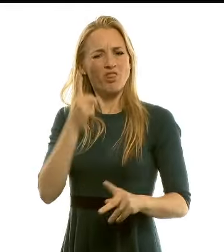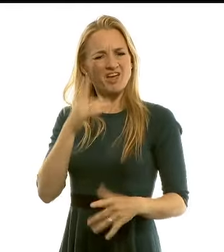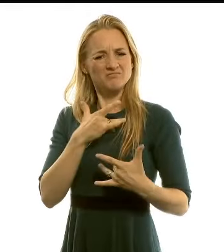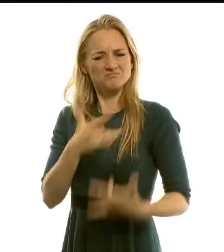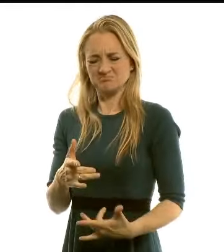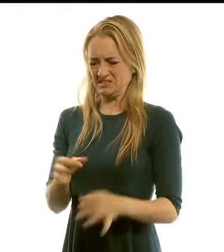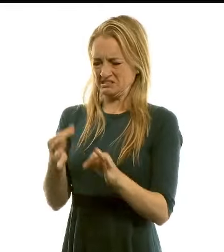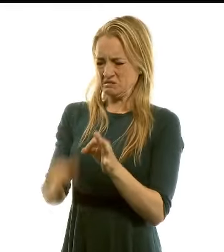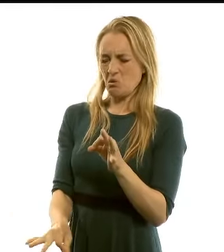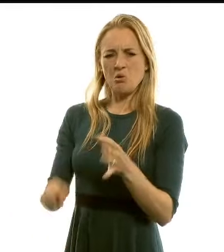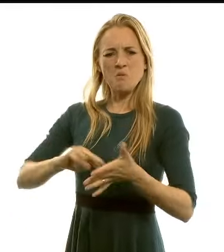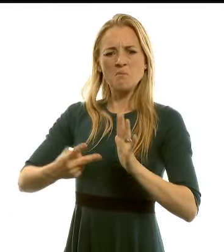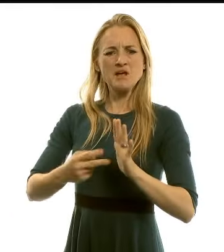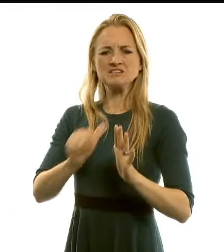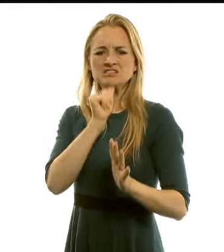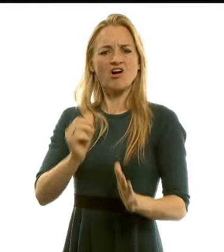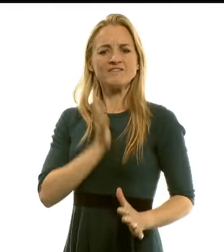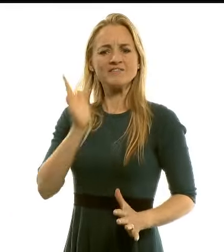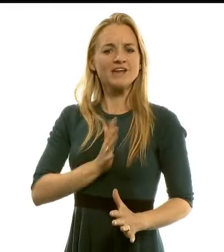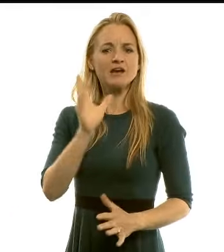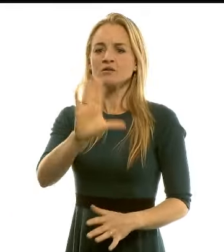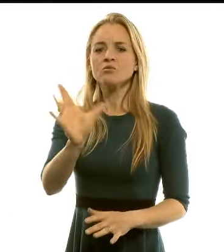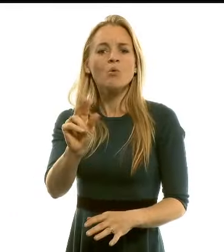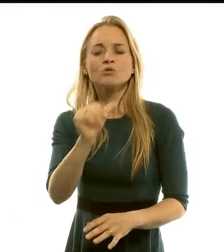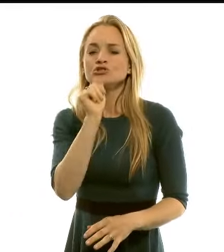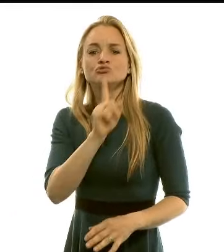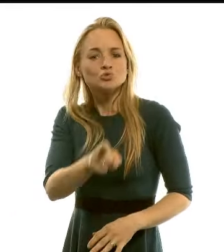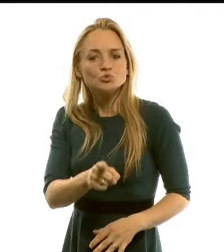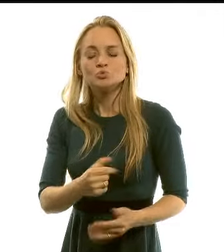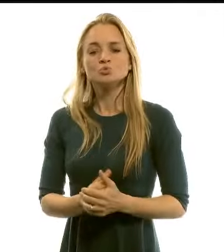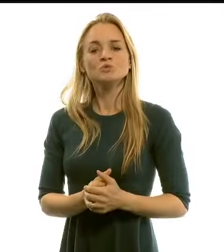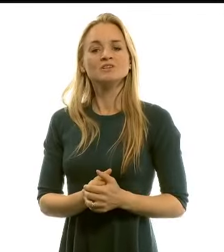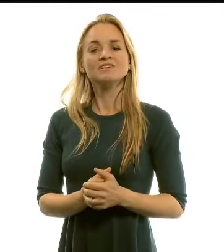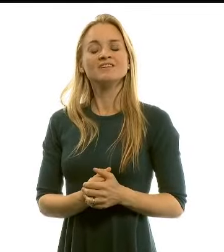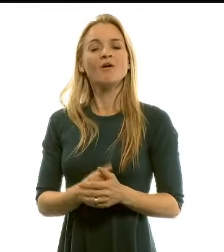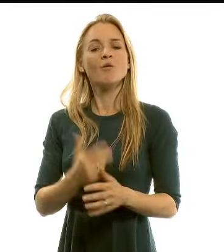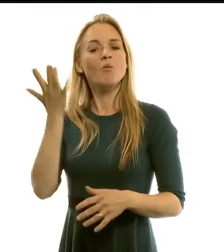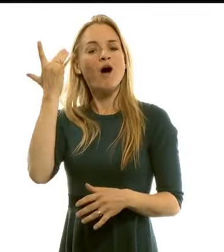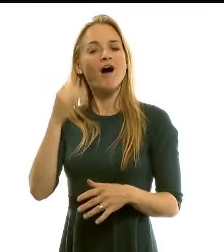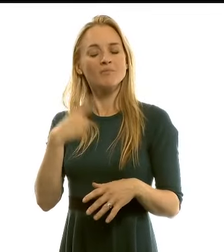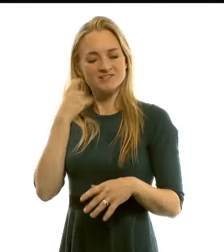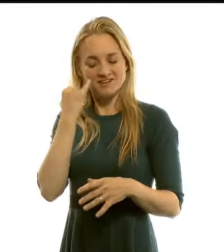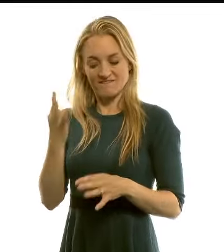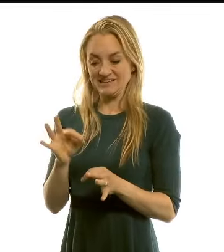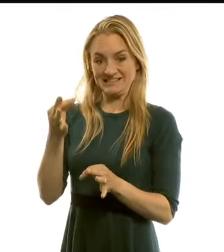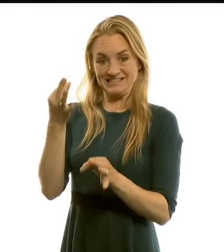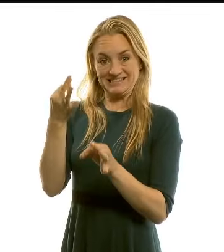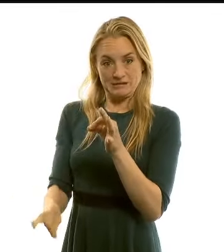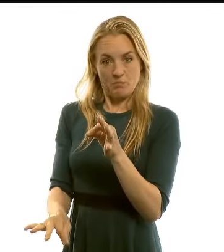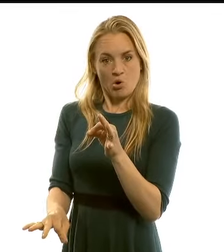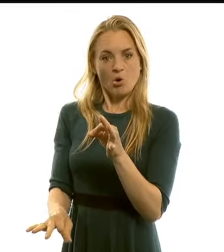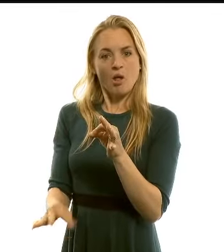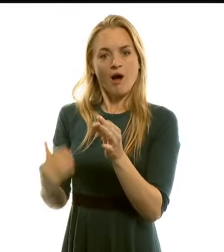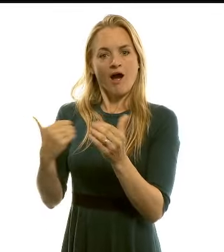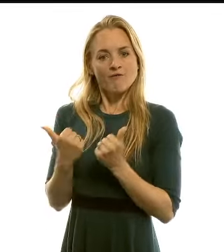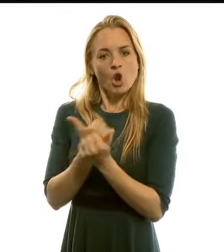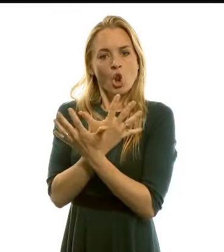the simplicity often hides all of the paths not taken. To me, there's a boldness that I enjoy